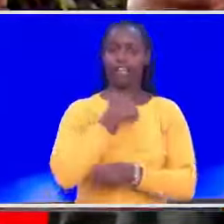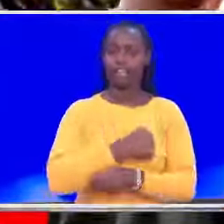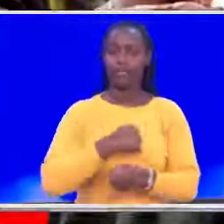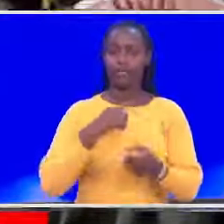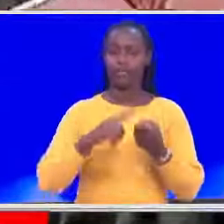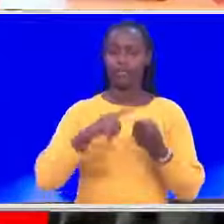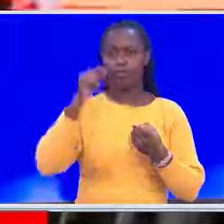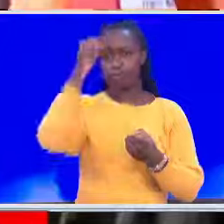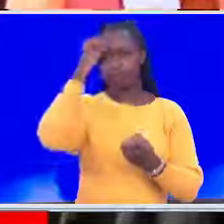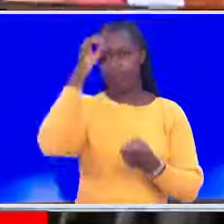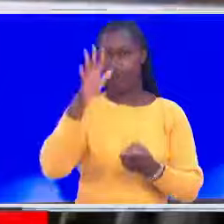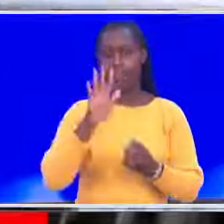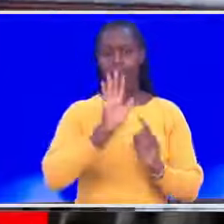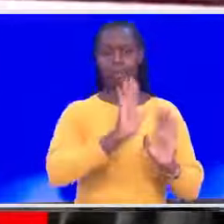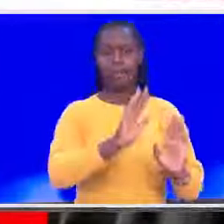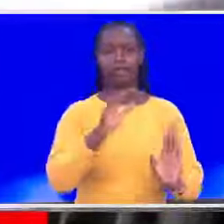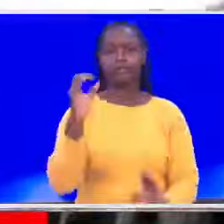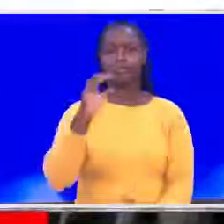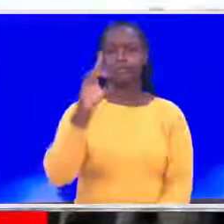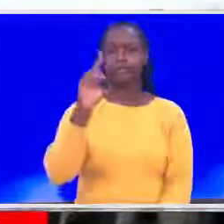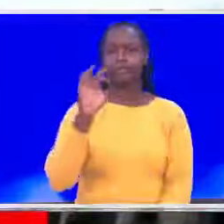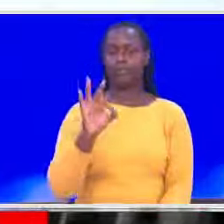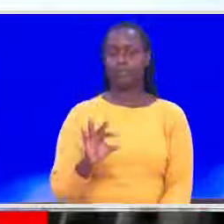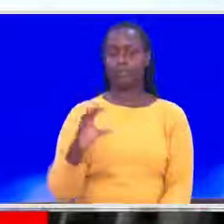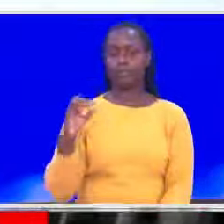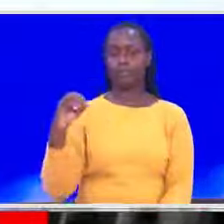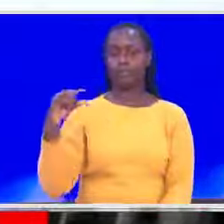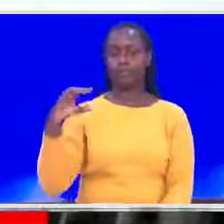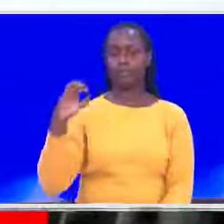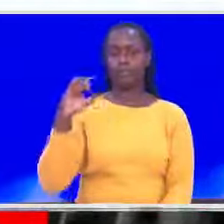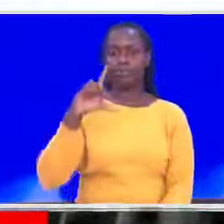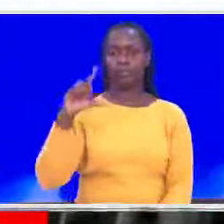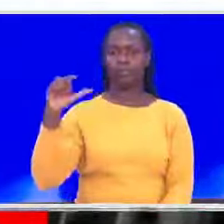Omondi Ogolla. Your Excellency, it is now my singular honor and pleasure